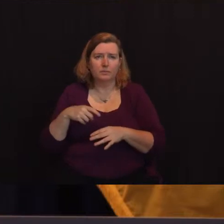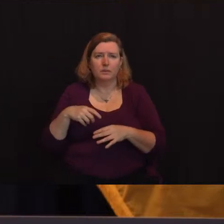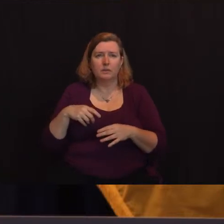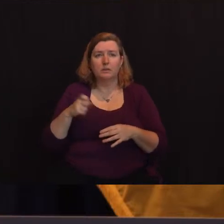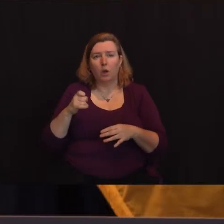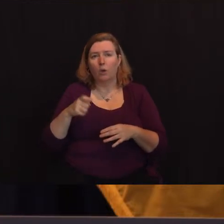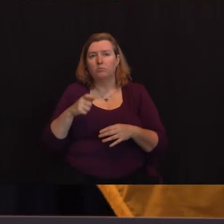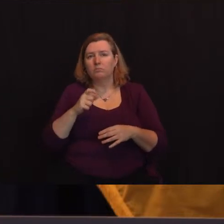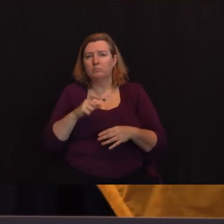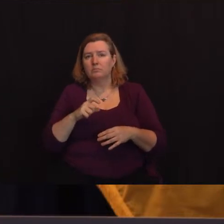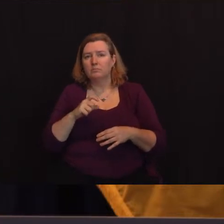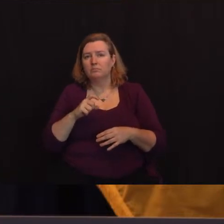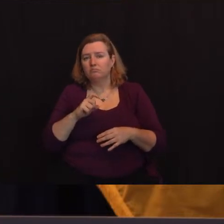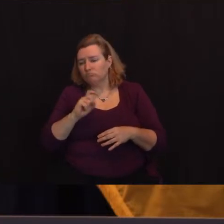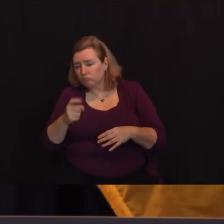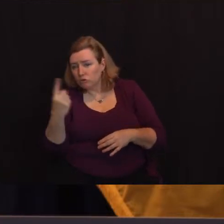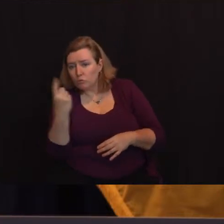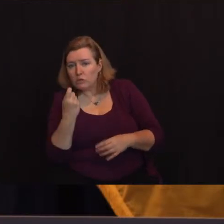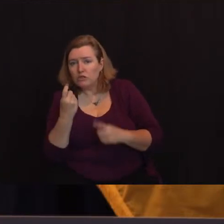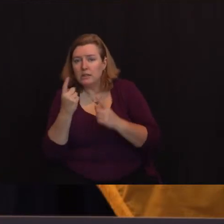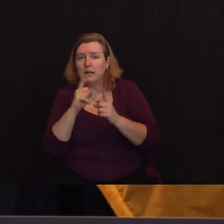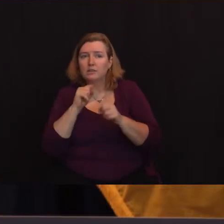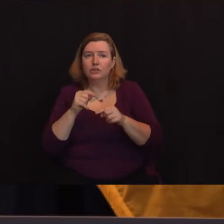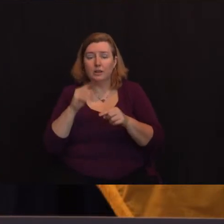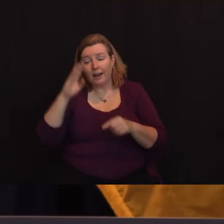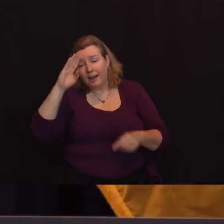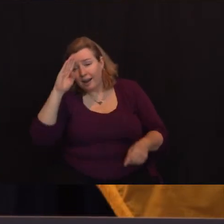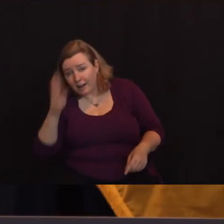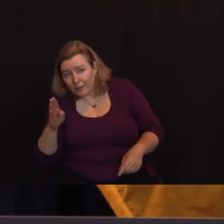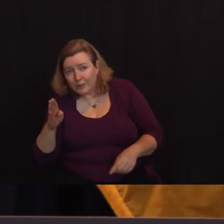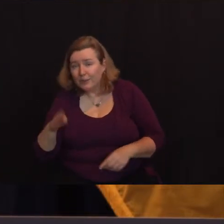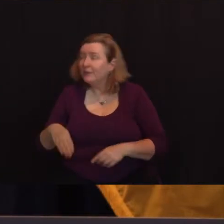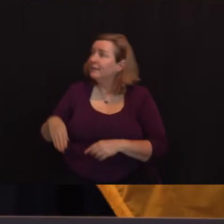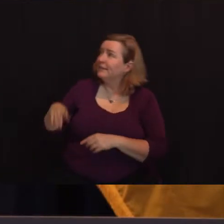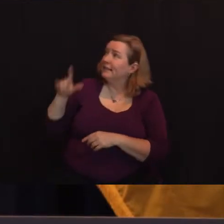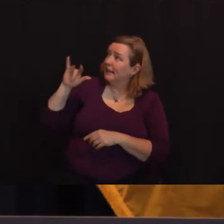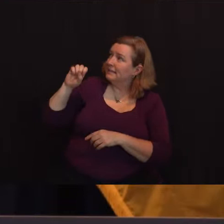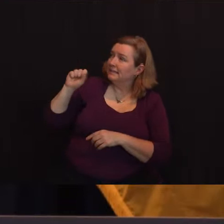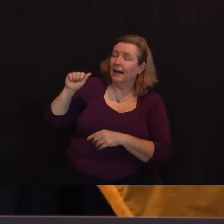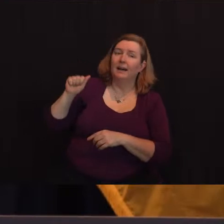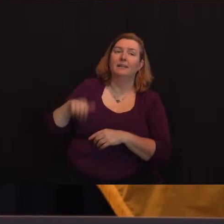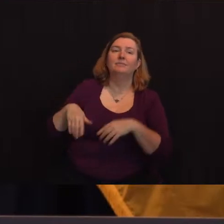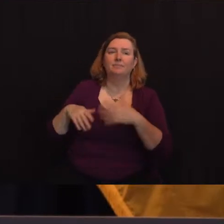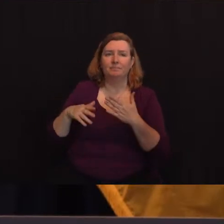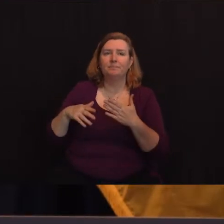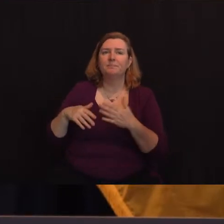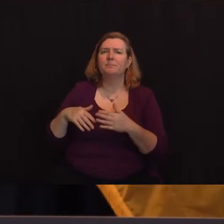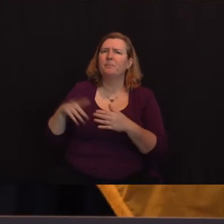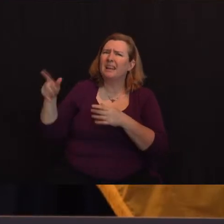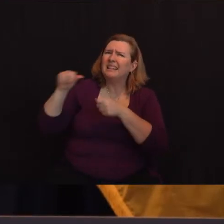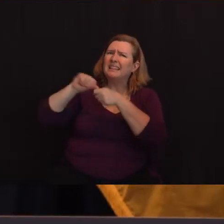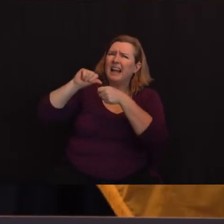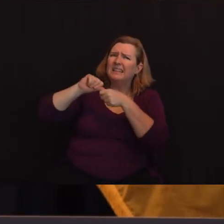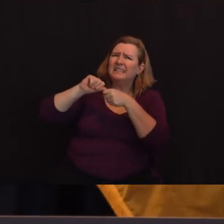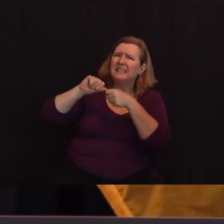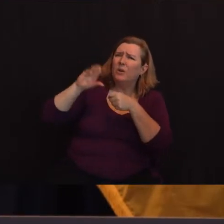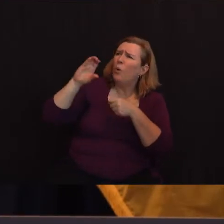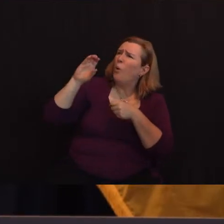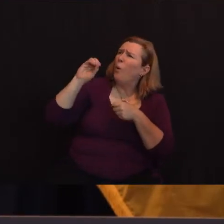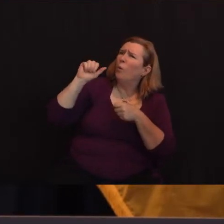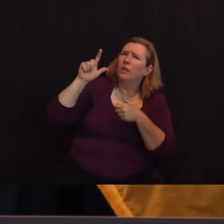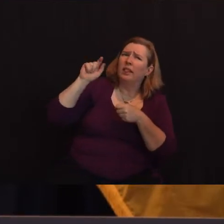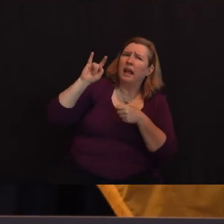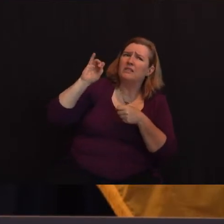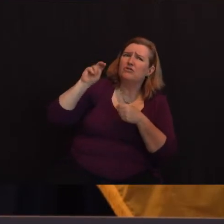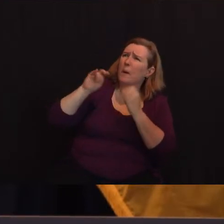you. Good to see you as well. In regards to the Colonial Pipeline, at least 3 Pennsylvania terminals have run